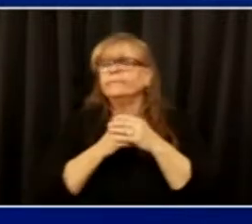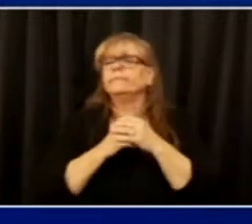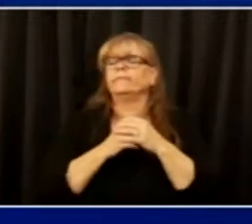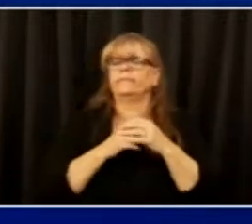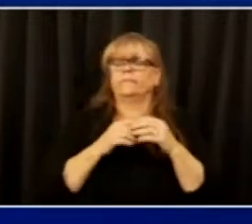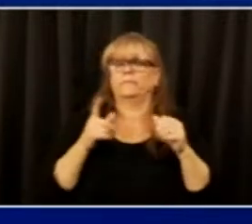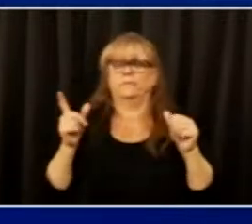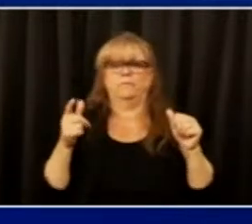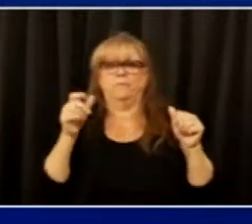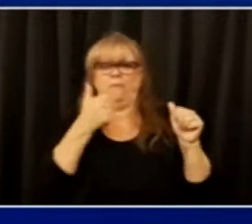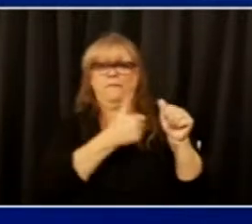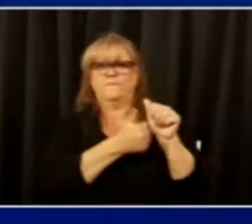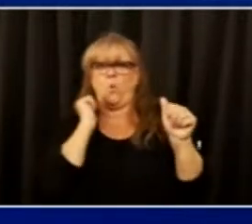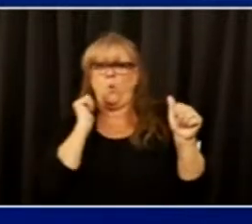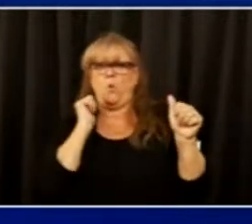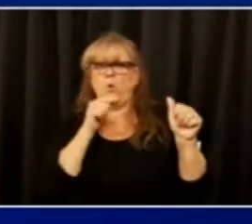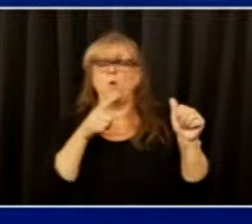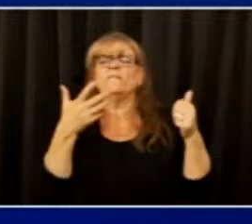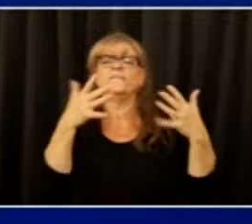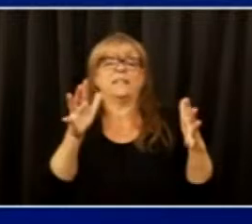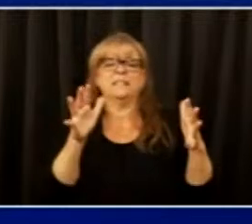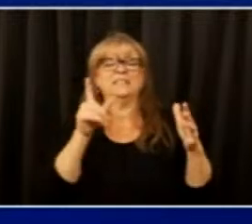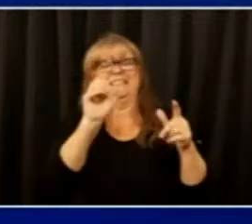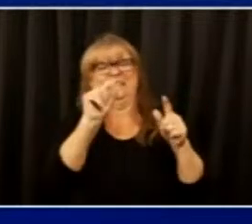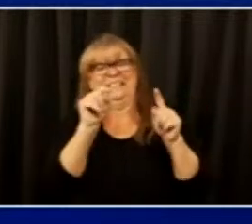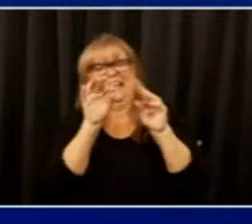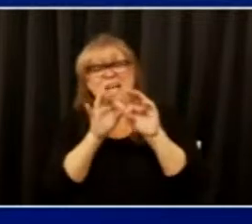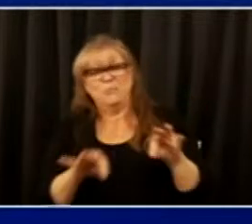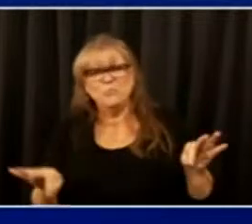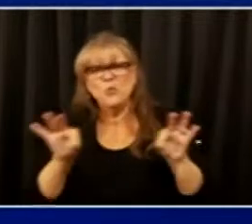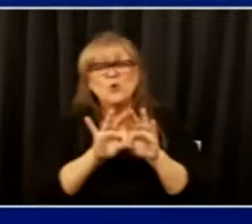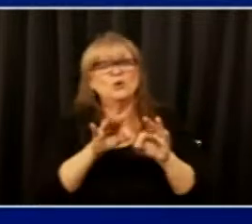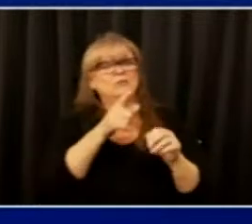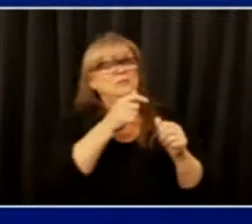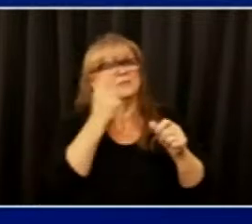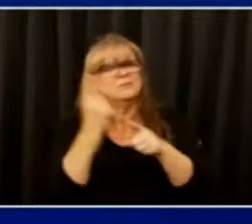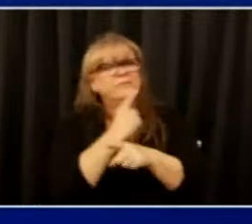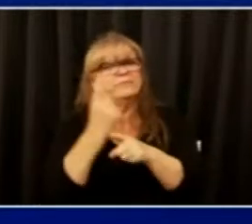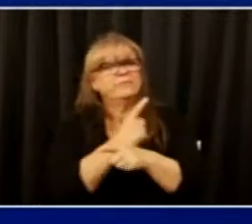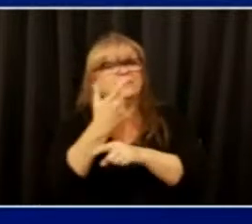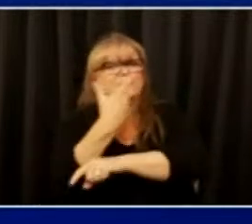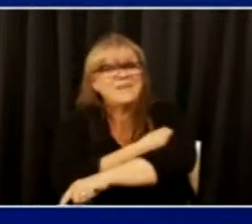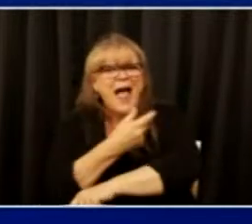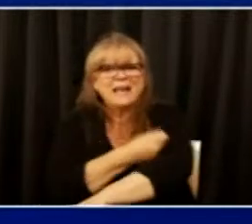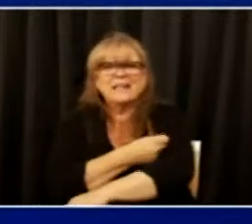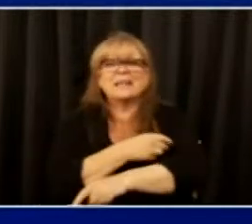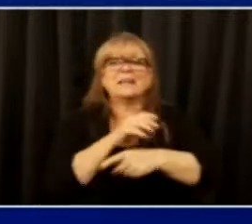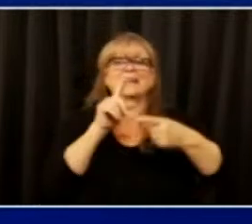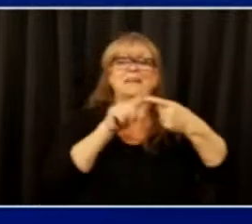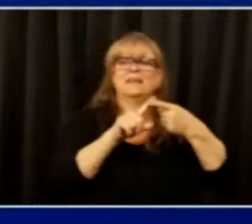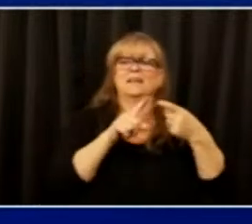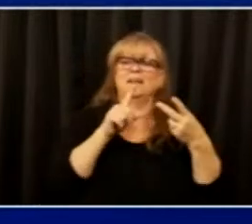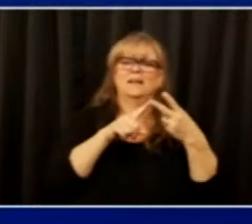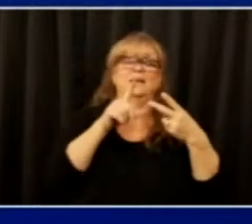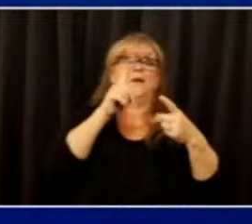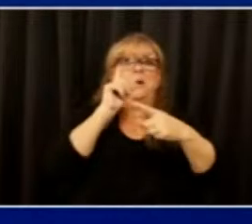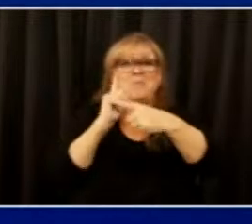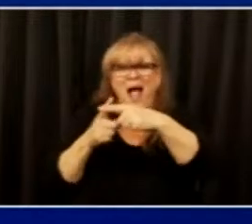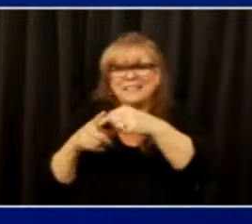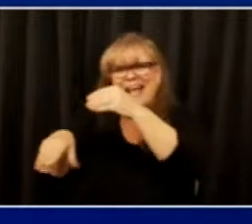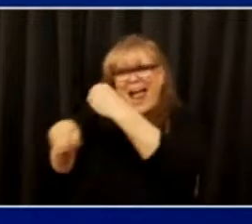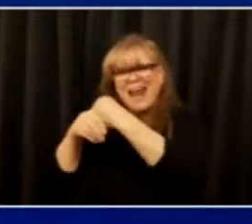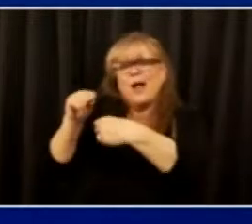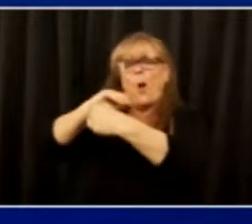how important routine vaccination is, as well as the need for rapid uptake of COVID-19 vaccines, the American Academy